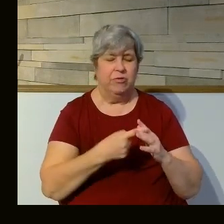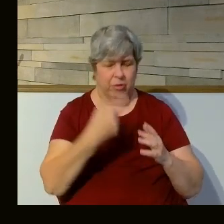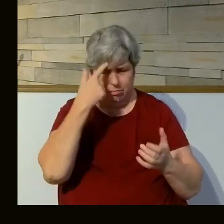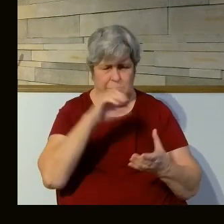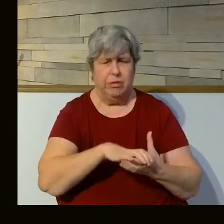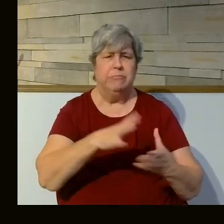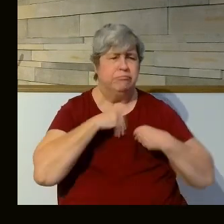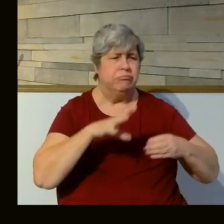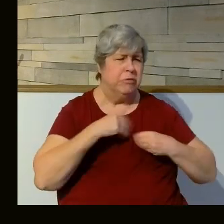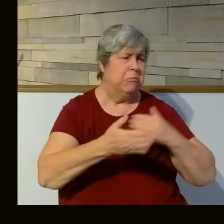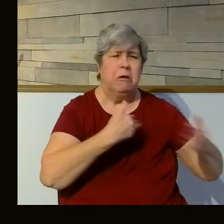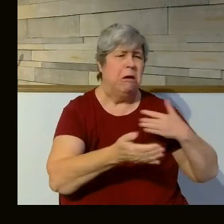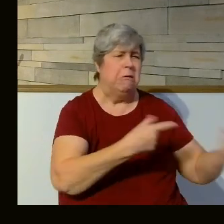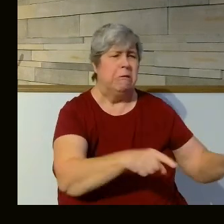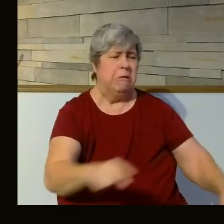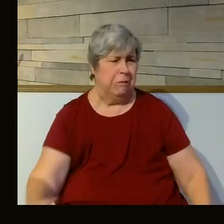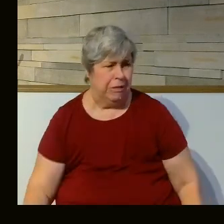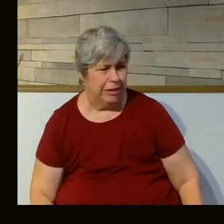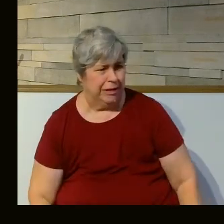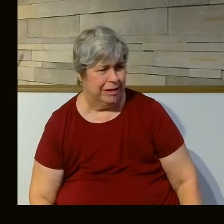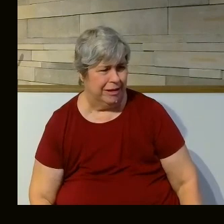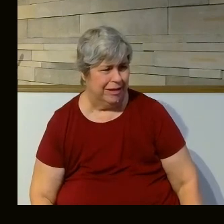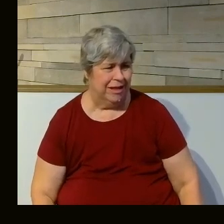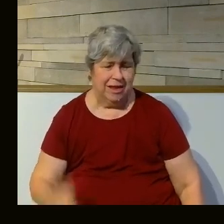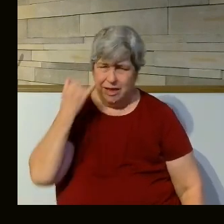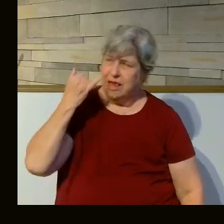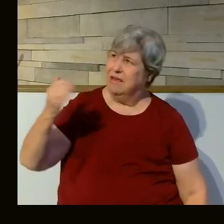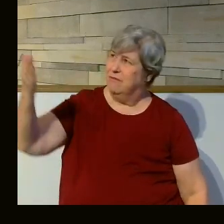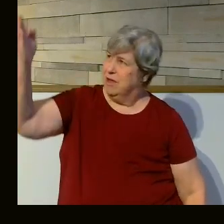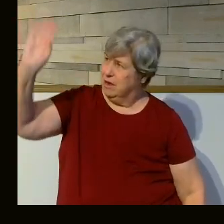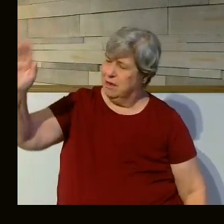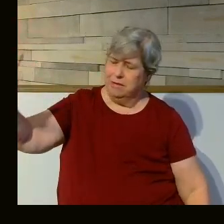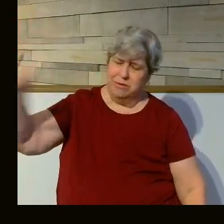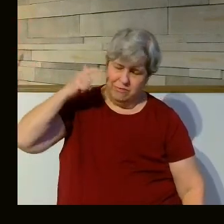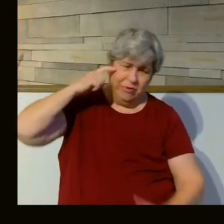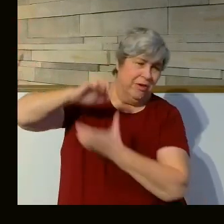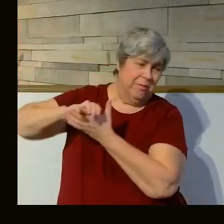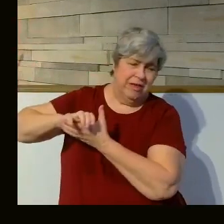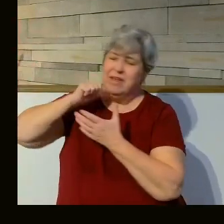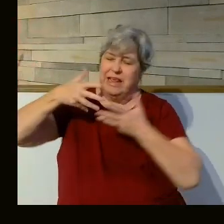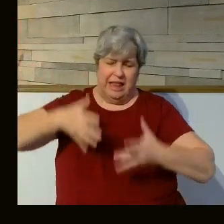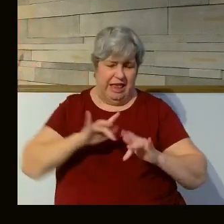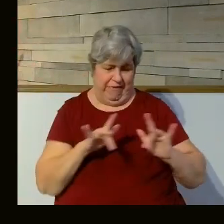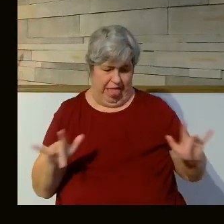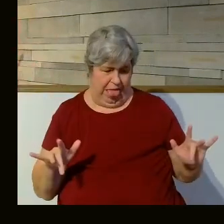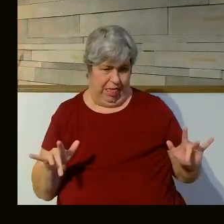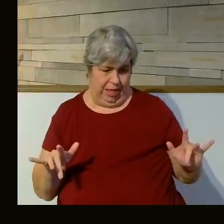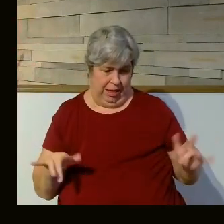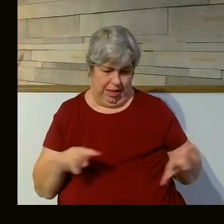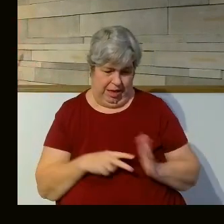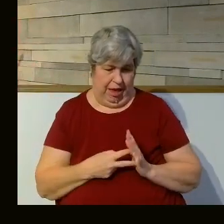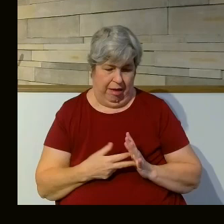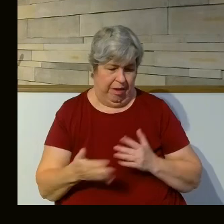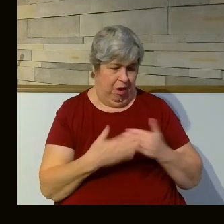believing in anything. Once you take away belief in God, it doesn't leave a vacuum. It means that anything